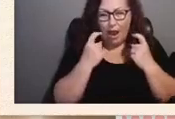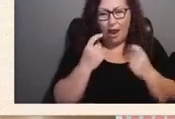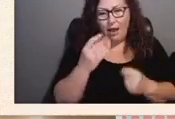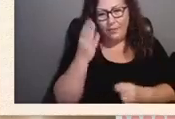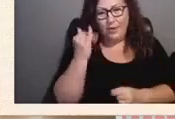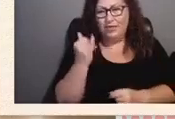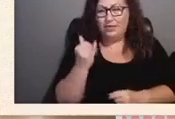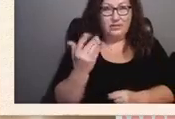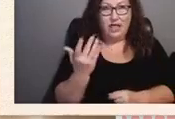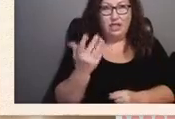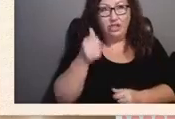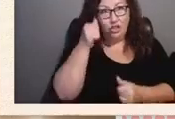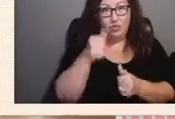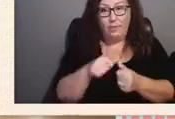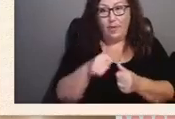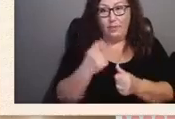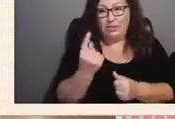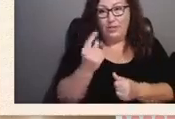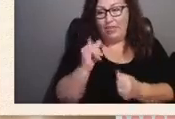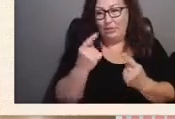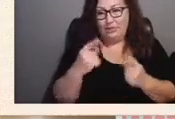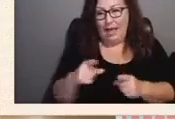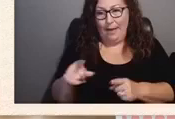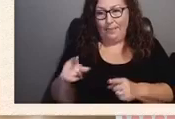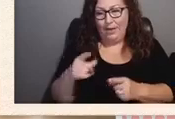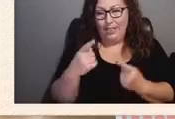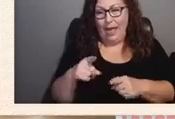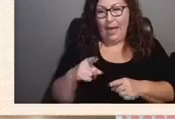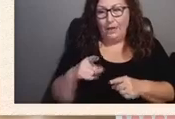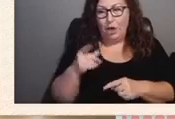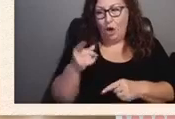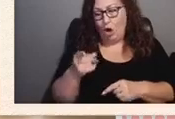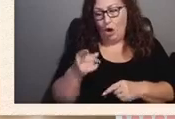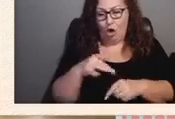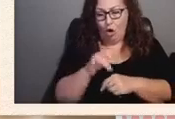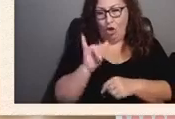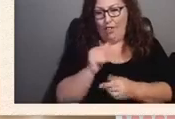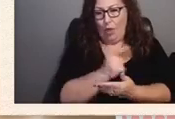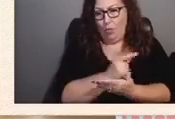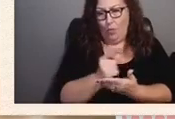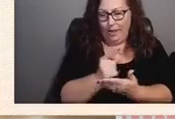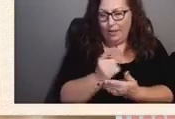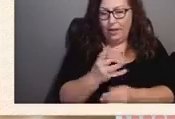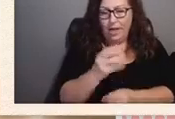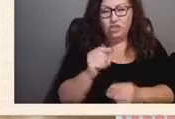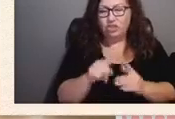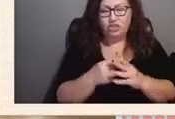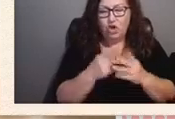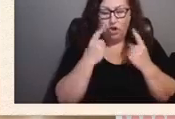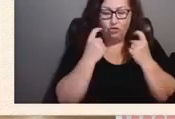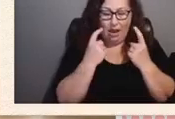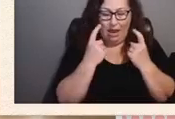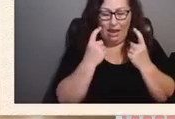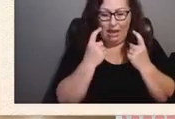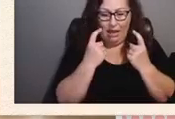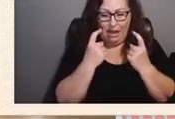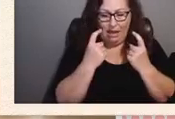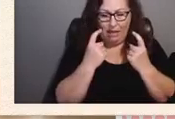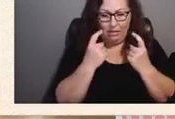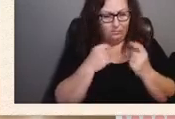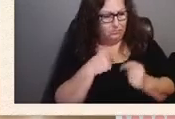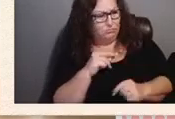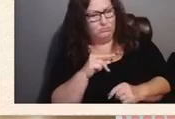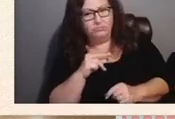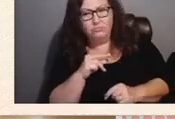remembered something that had happened to her earlier that week. And she just started to cry out of nowhere. And